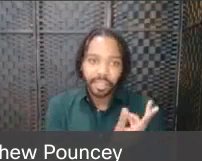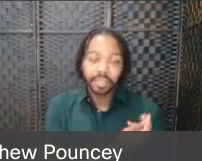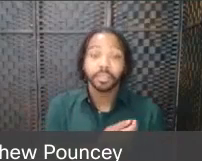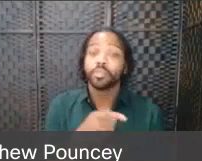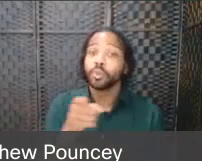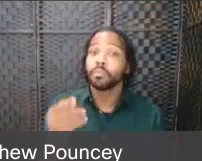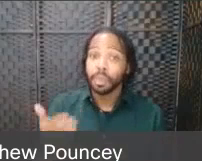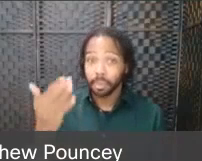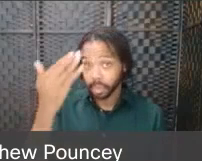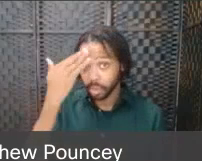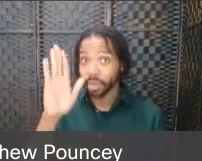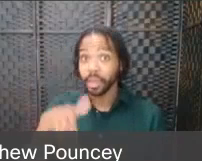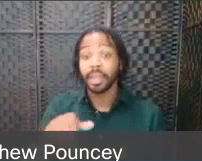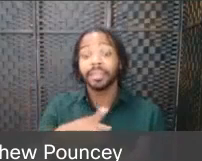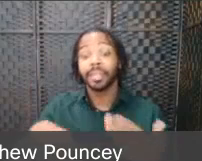by next Monday,